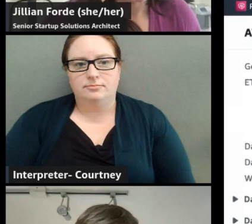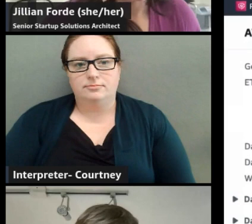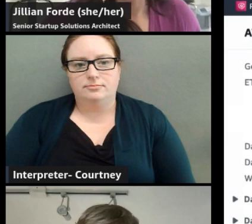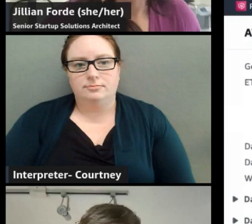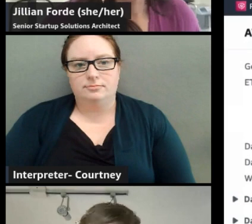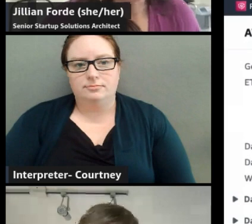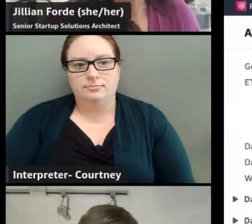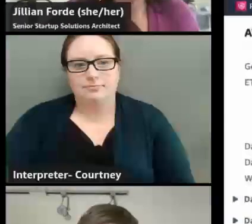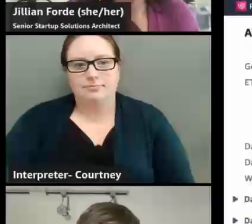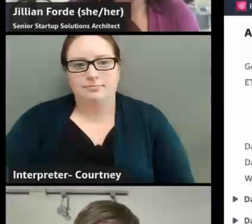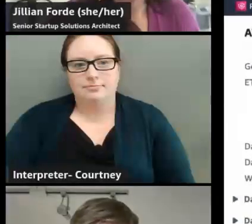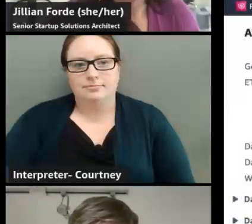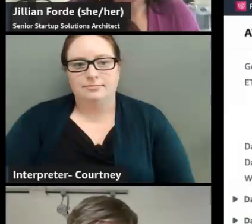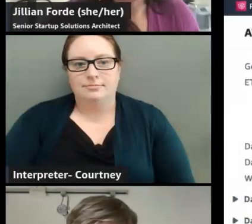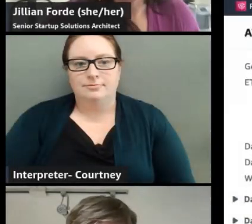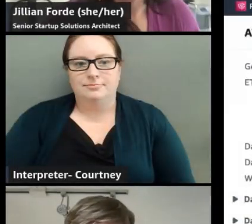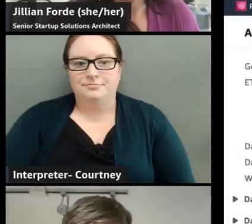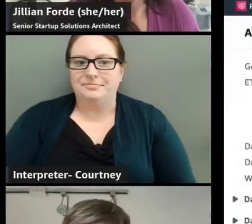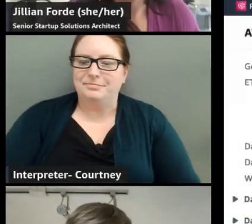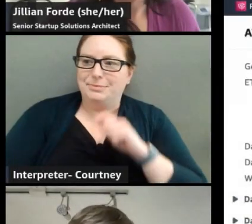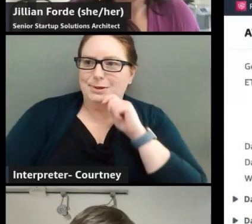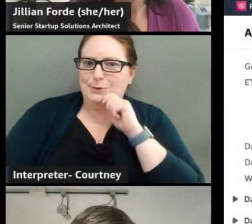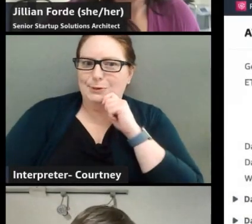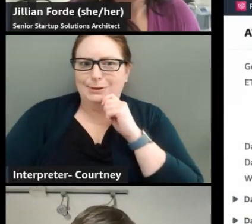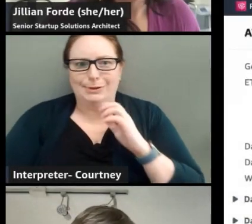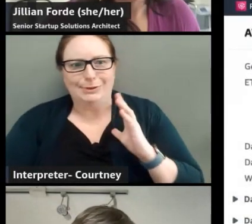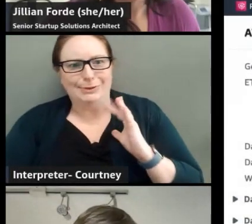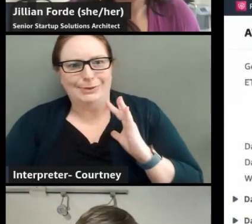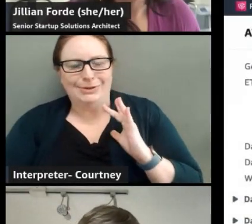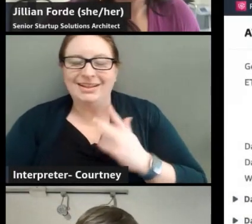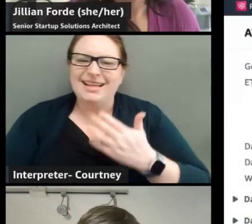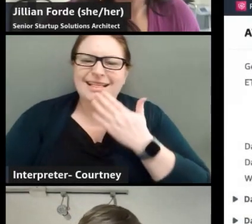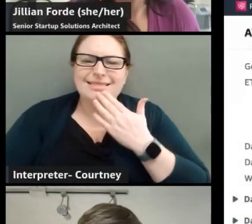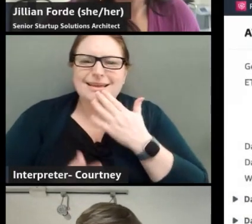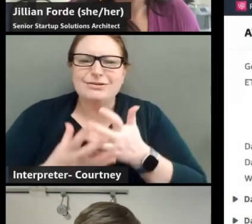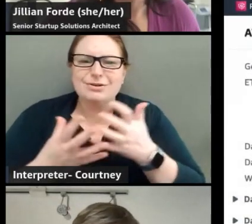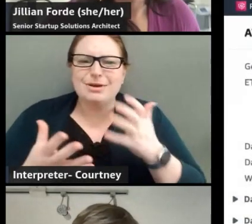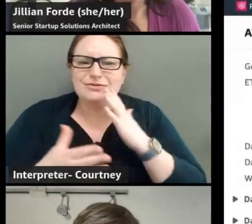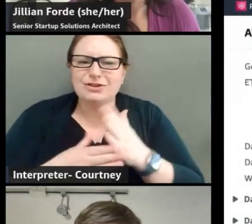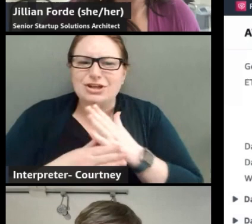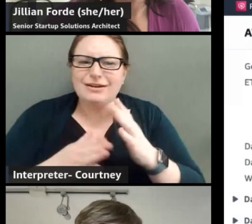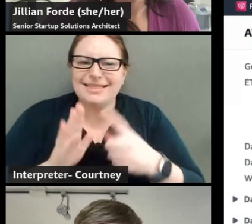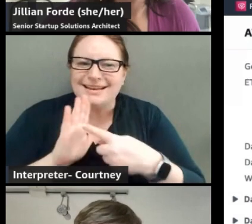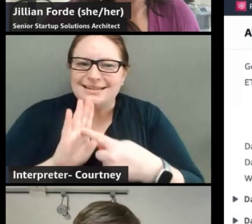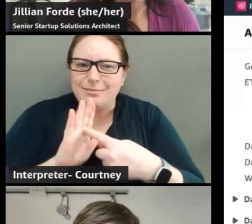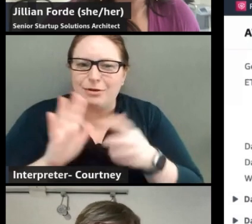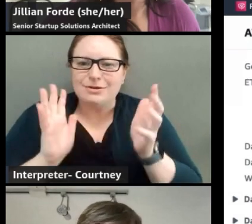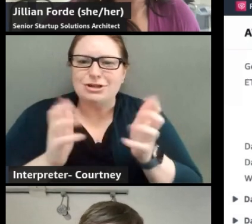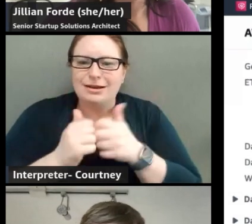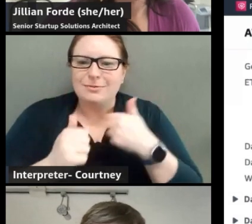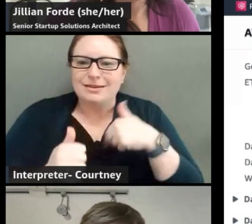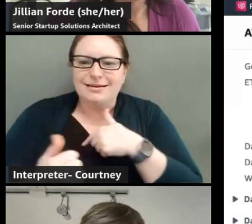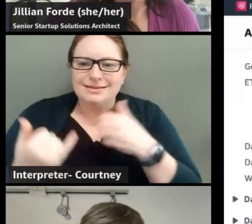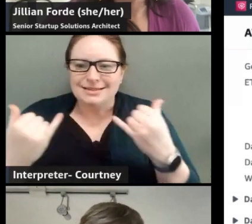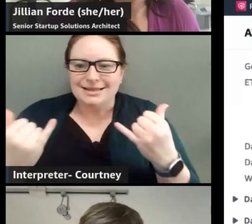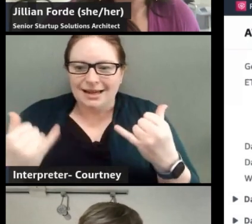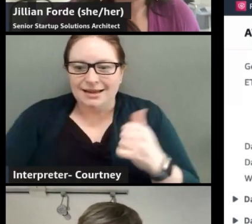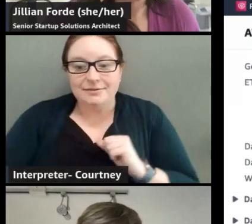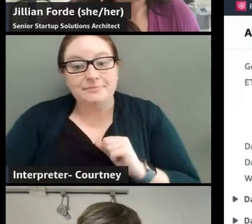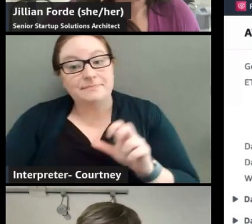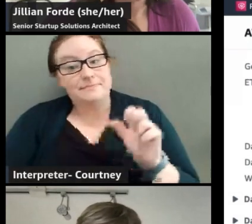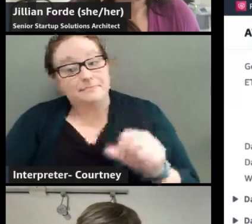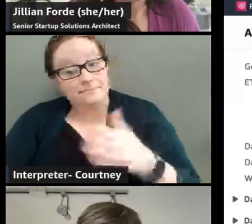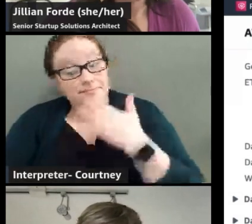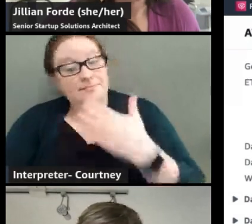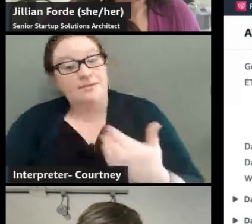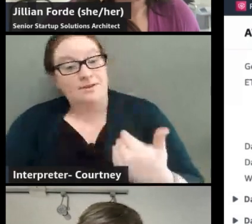Cool. Yeah, super cool. Well, thank you so much for sharing that demo with us, chatting with us today. It was great. Yeah, no, thanks for having me.